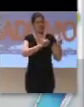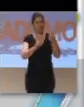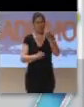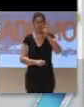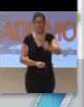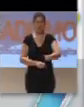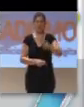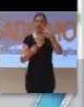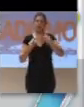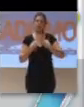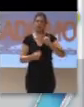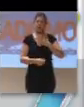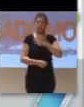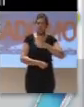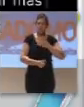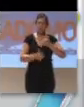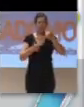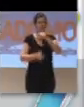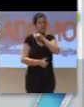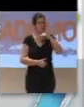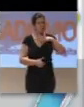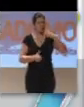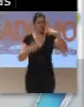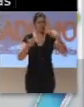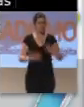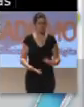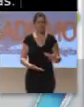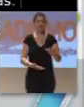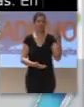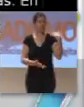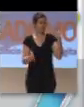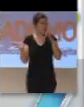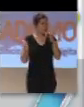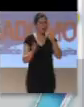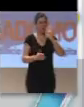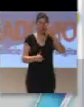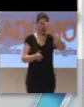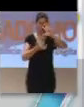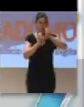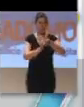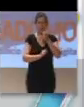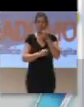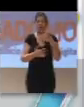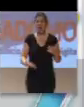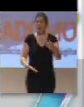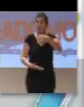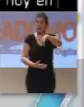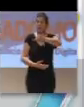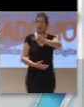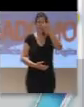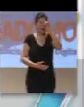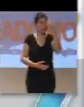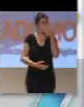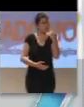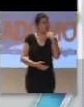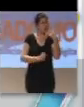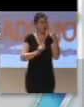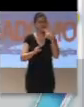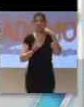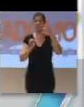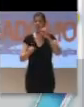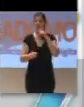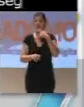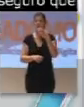live longer at home and be more independent and safer. Back then it